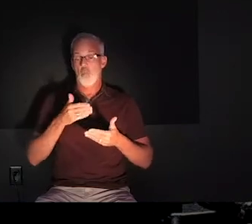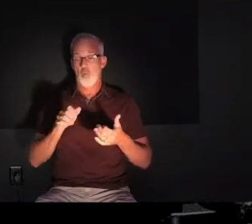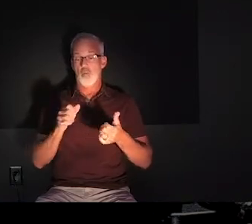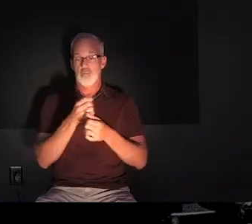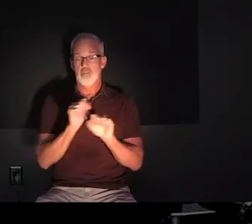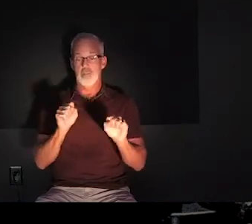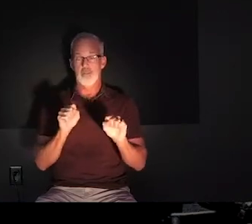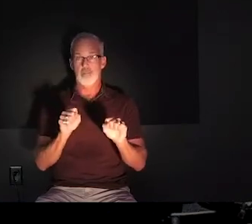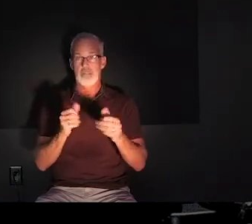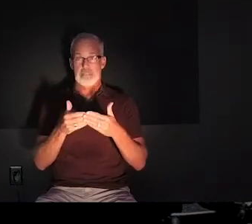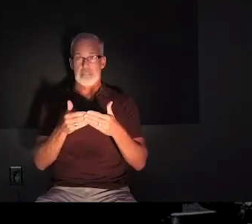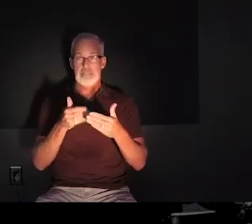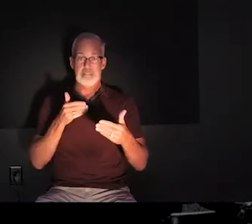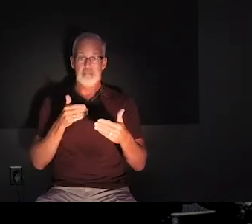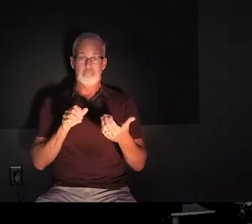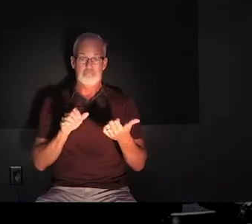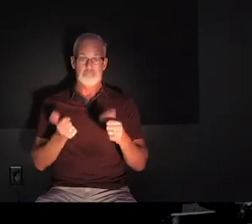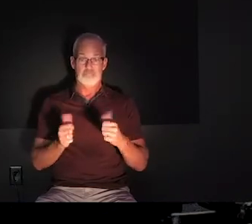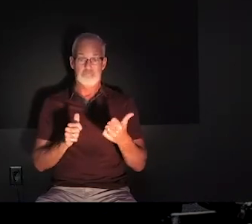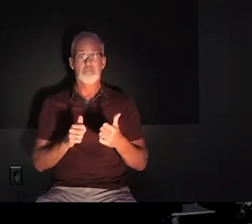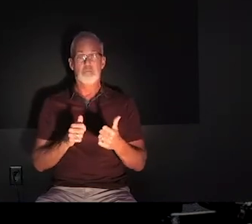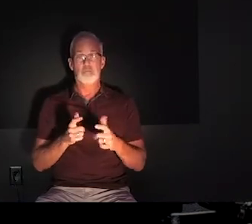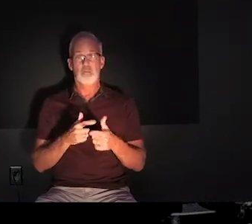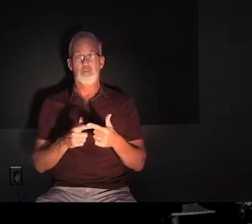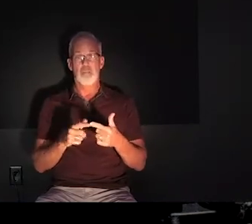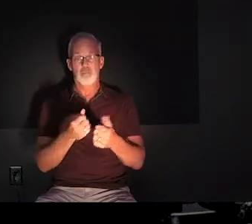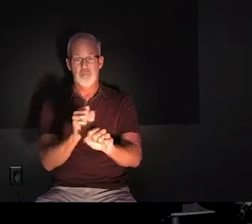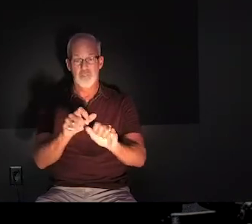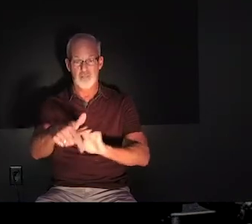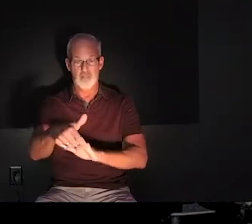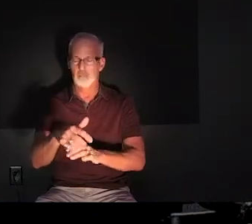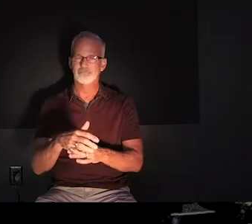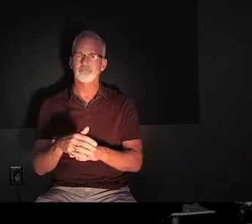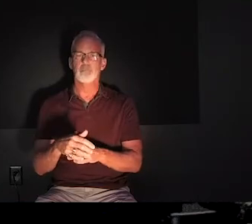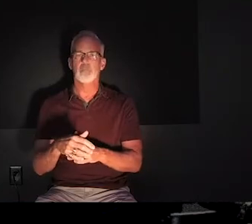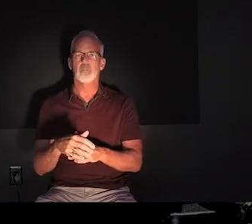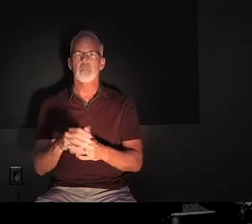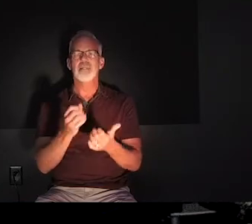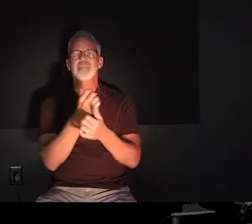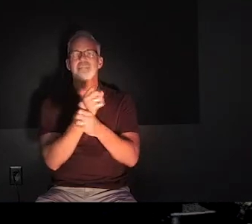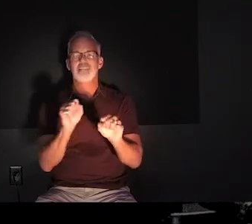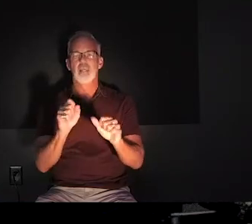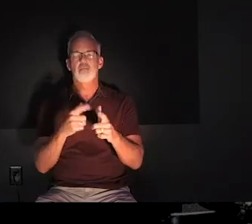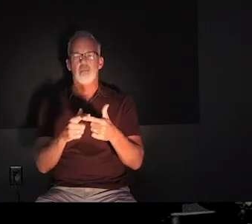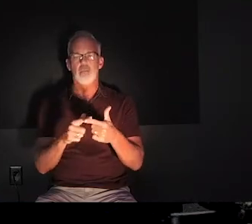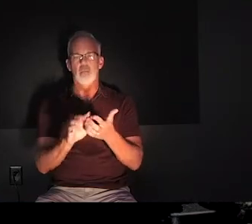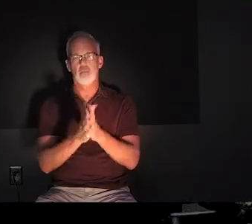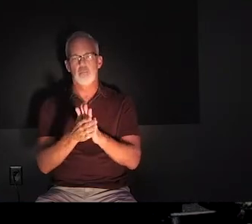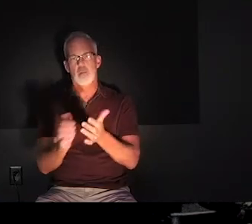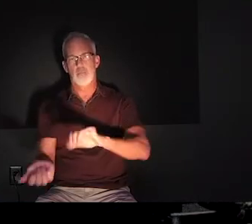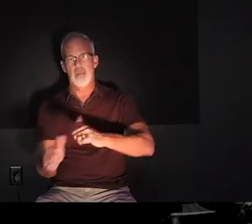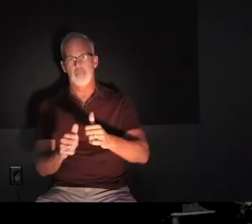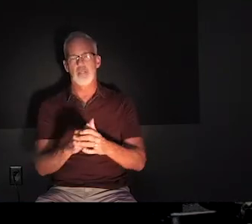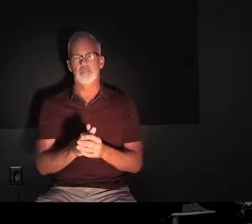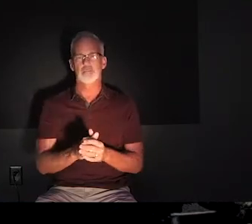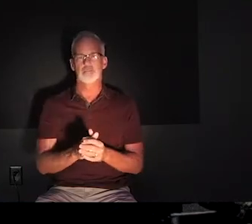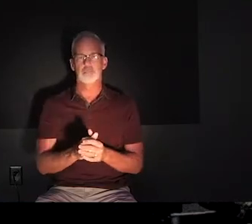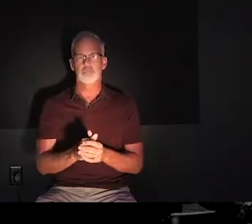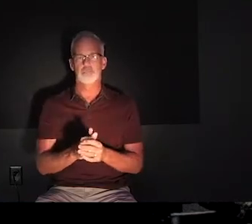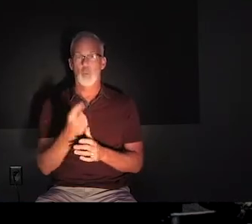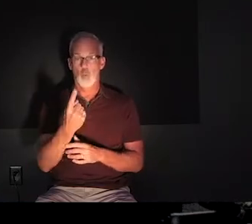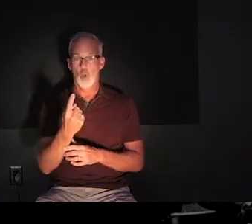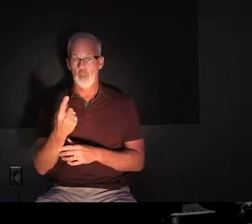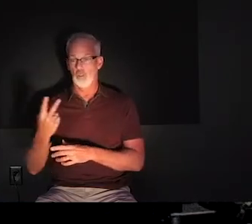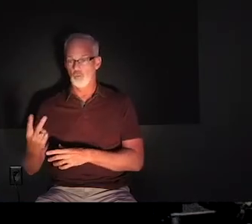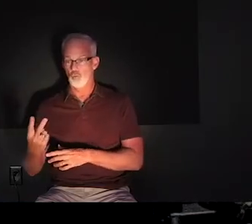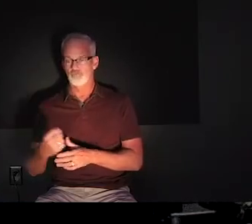salvation. Sometimes we get our baptism, then we get saved. No, we get saved, then we get baptized. You know what